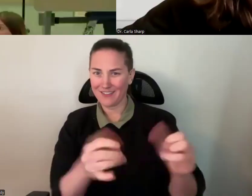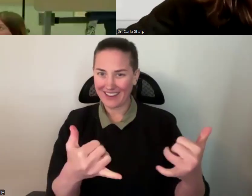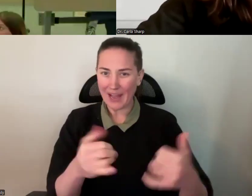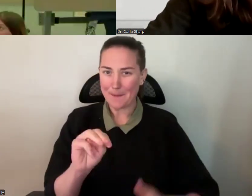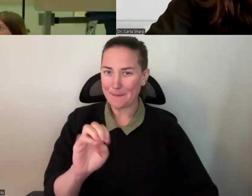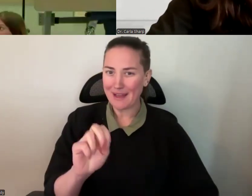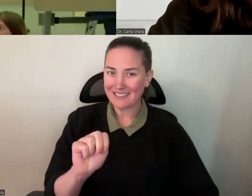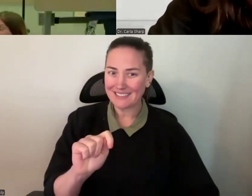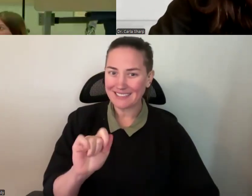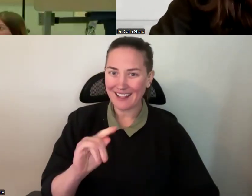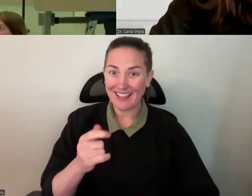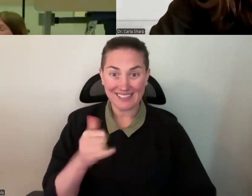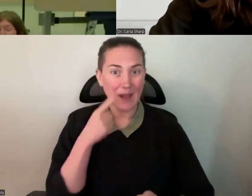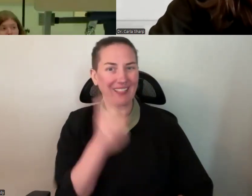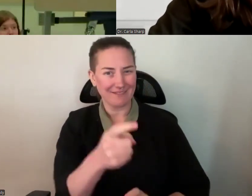my microphone.